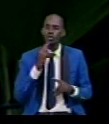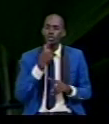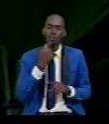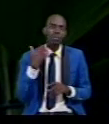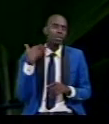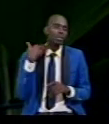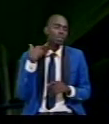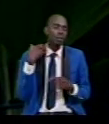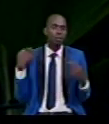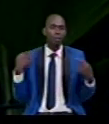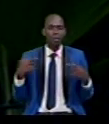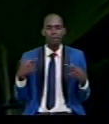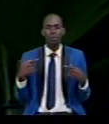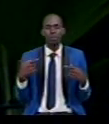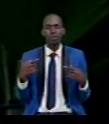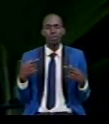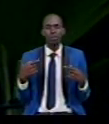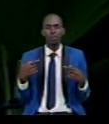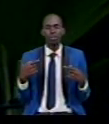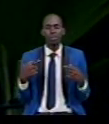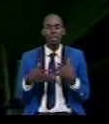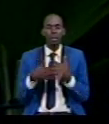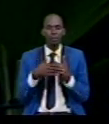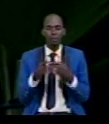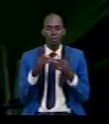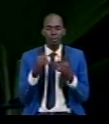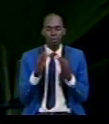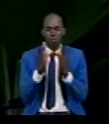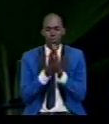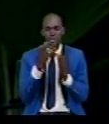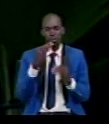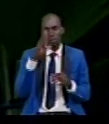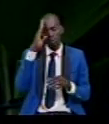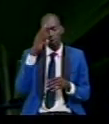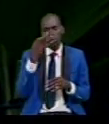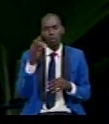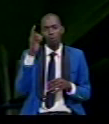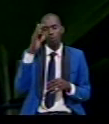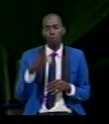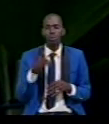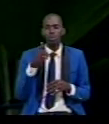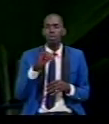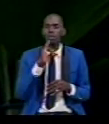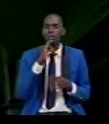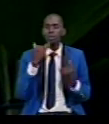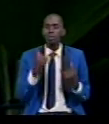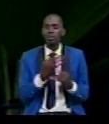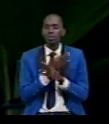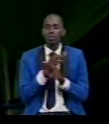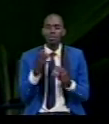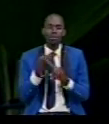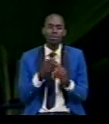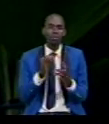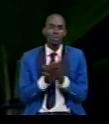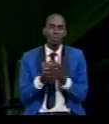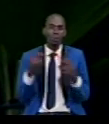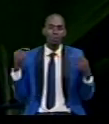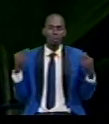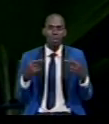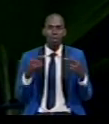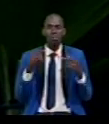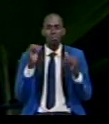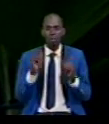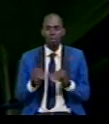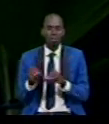been lingering. But after the prayer of the man of God, he is now free from that pain and can move the neck